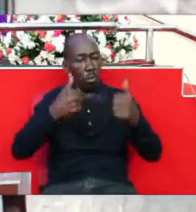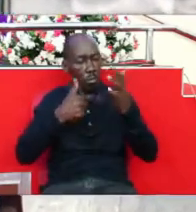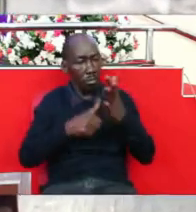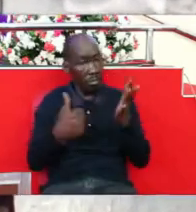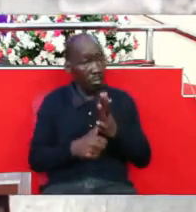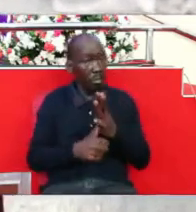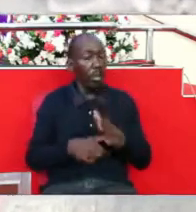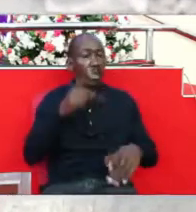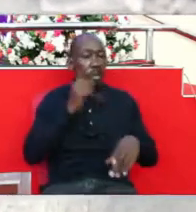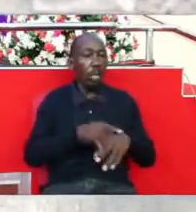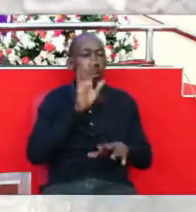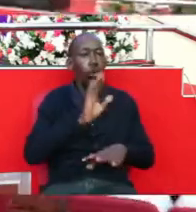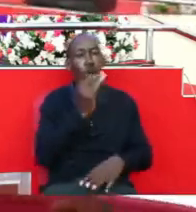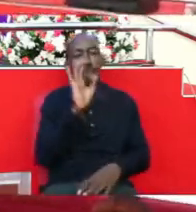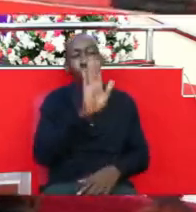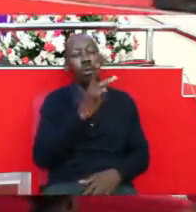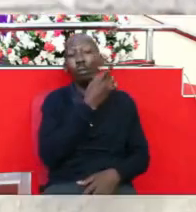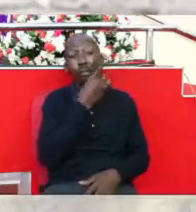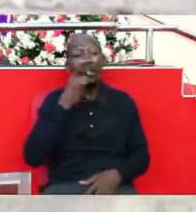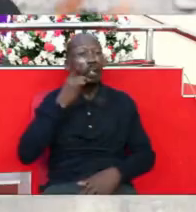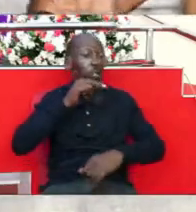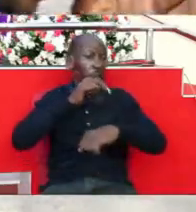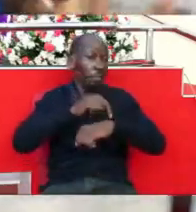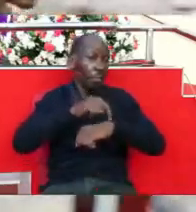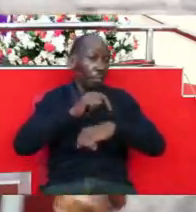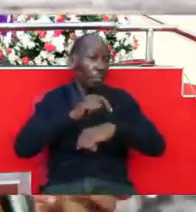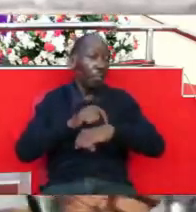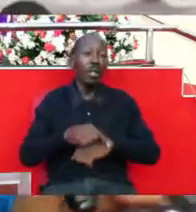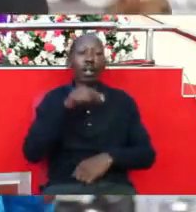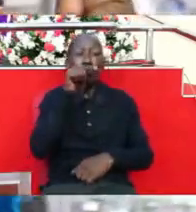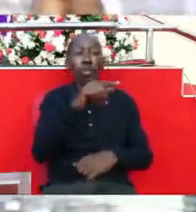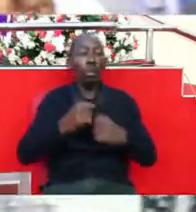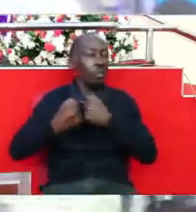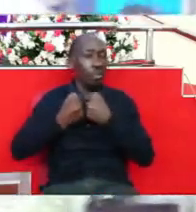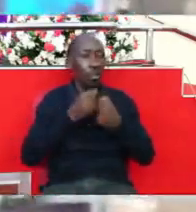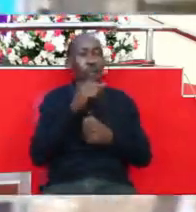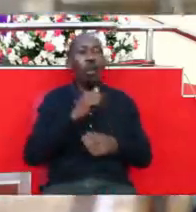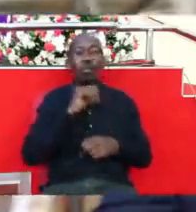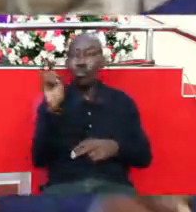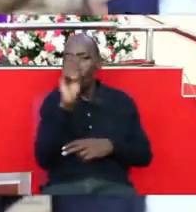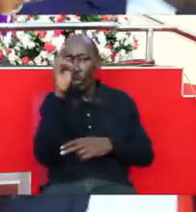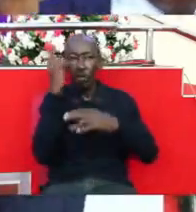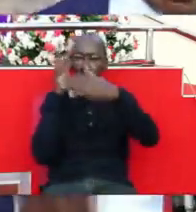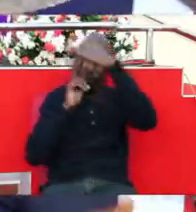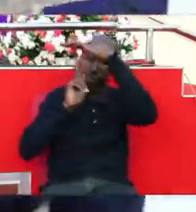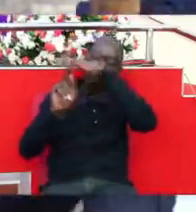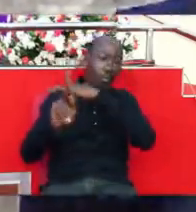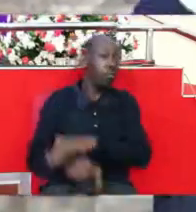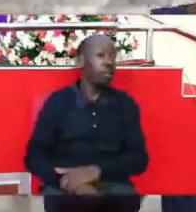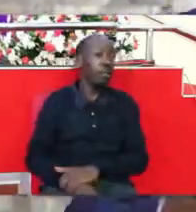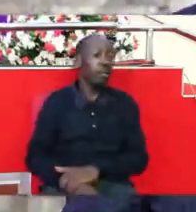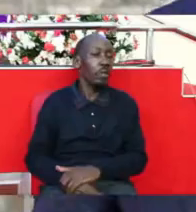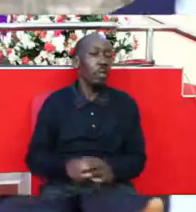times of your dry seasons, wakati wewe uko katika hali ya kiangazi, and you are in this region and you are looking for a prophet, uko katika eneo hili na unatafuta,